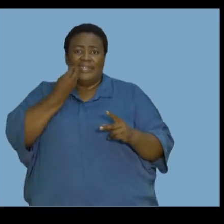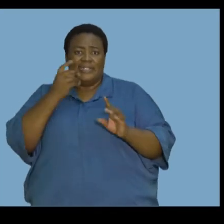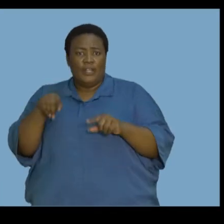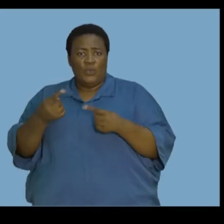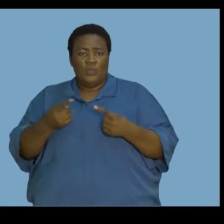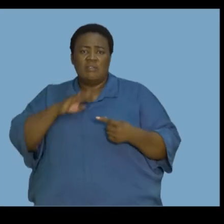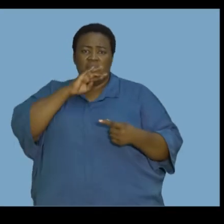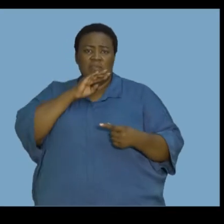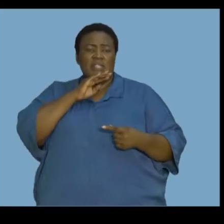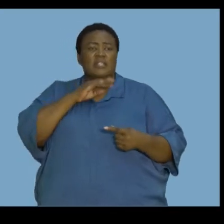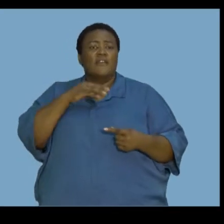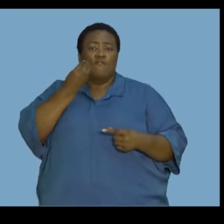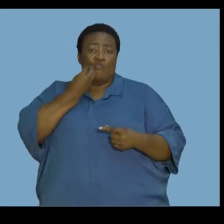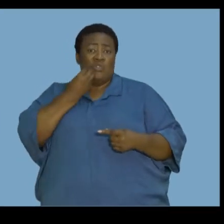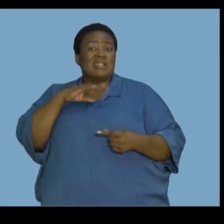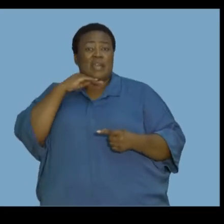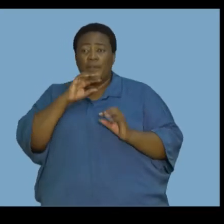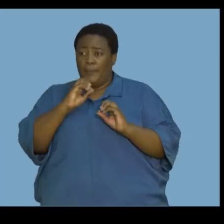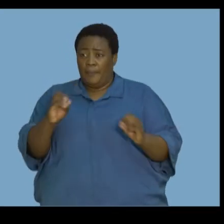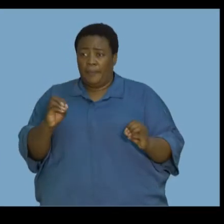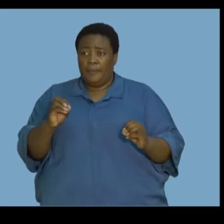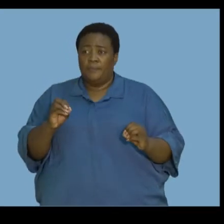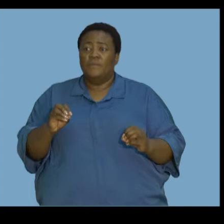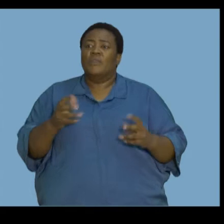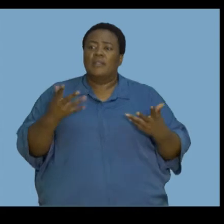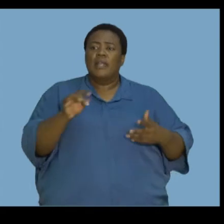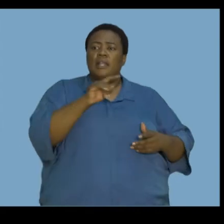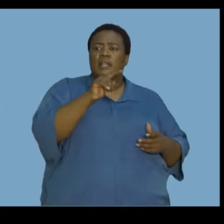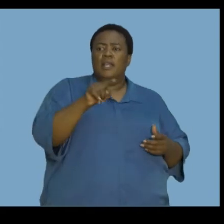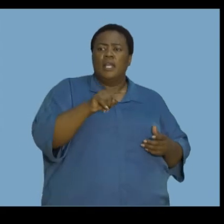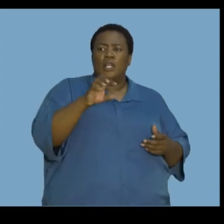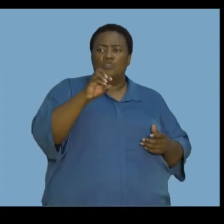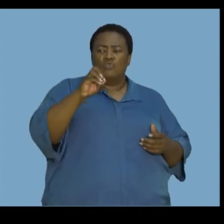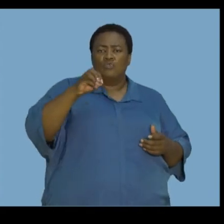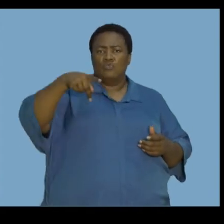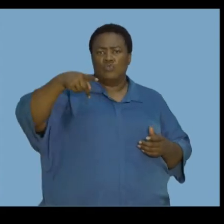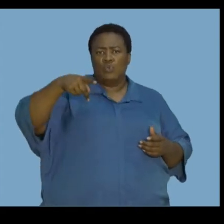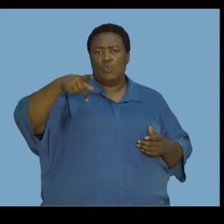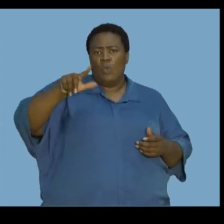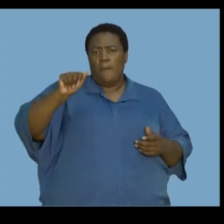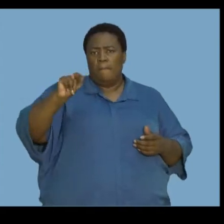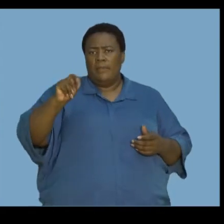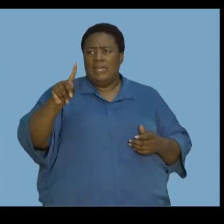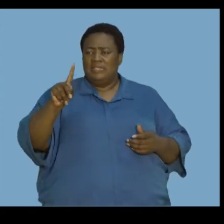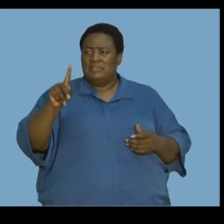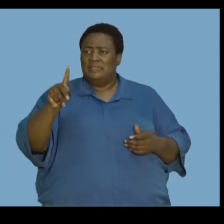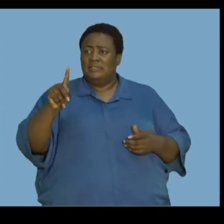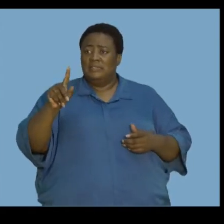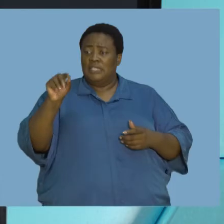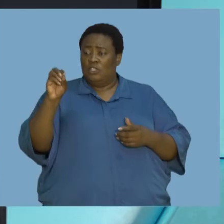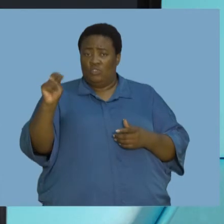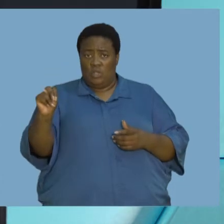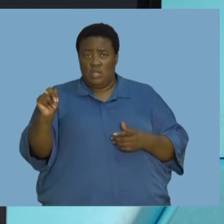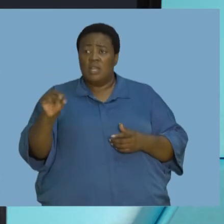food now. You'll also find that certain zooplankton, gelatinous zooplankton, form fast on these waters and make the water